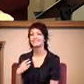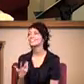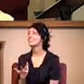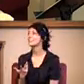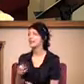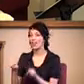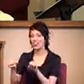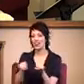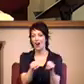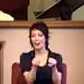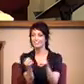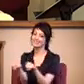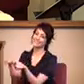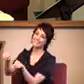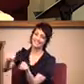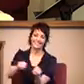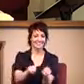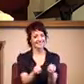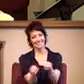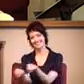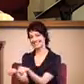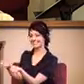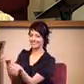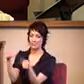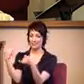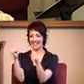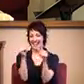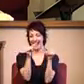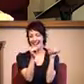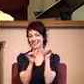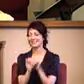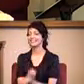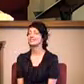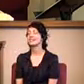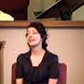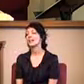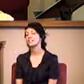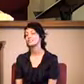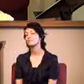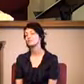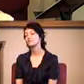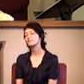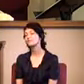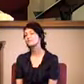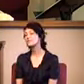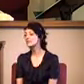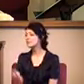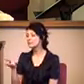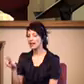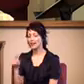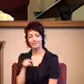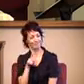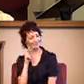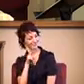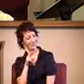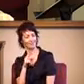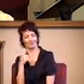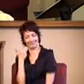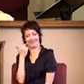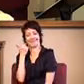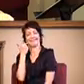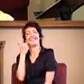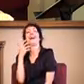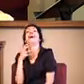the carts are race cars for us. So, you know, we were race carring it down the, and they just busted out laughing, and the